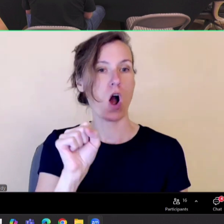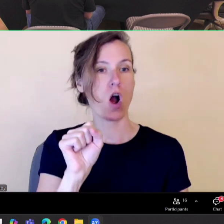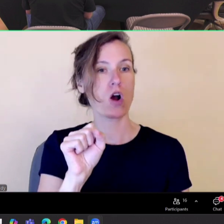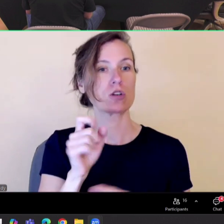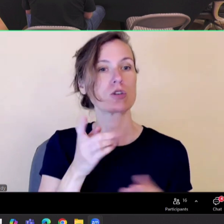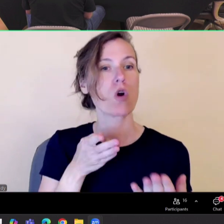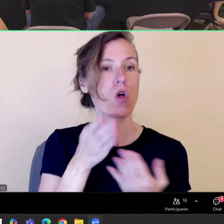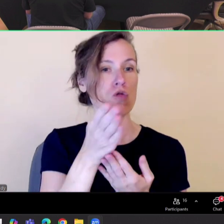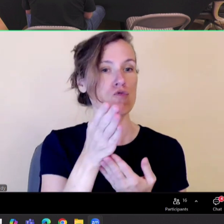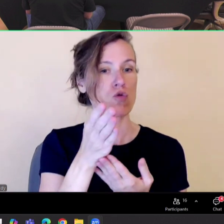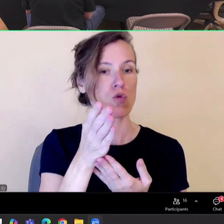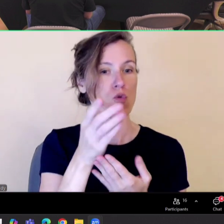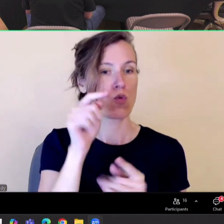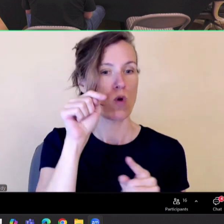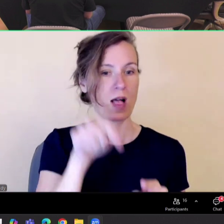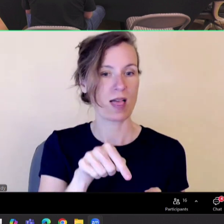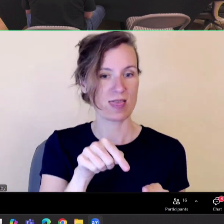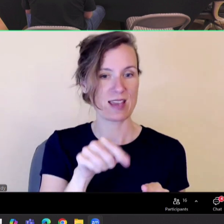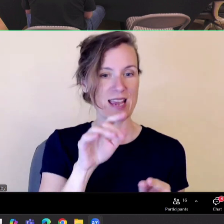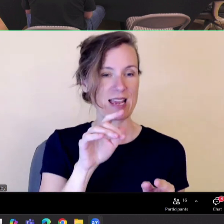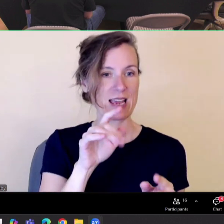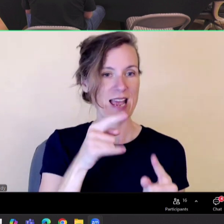a default setting for the cameras?